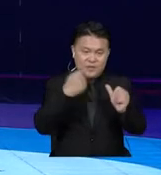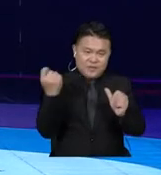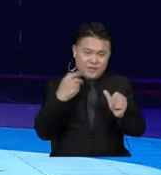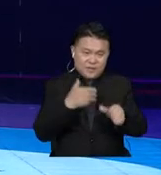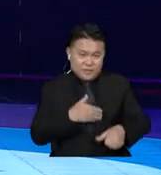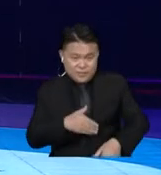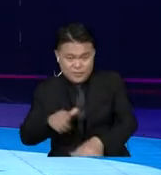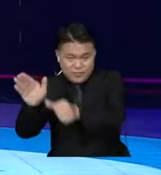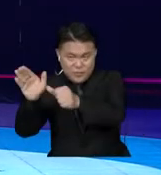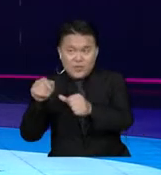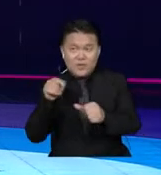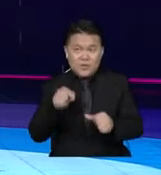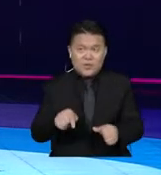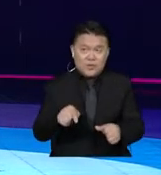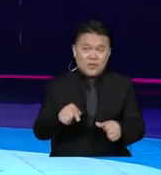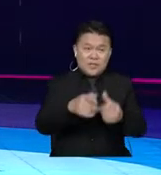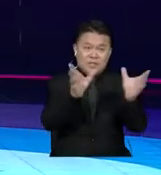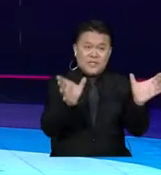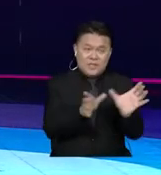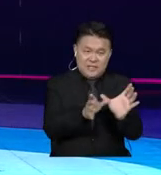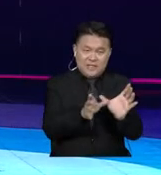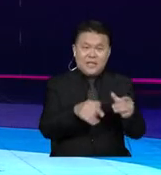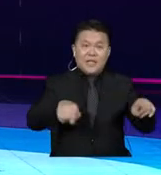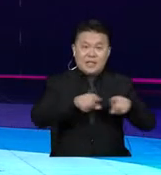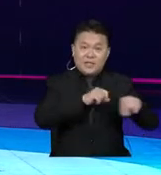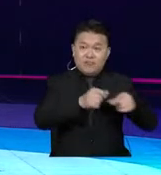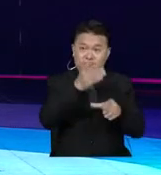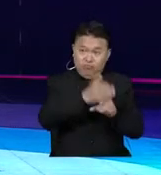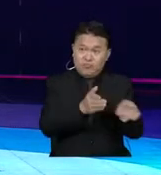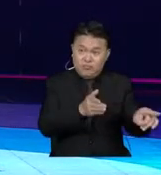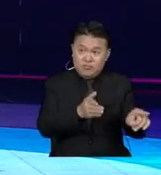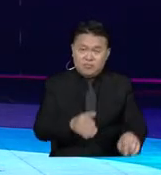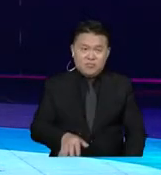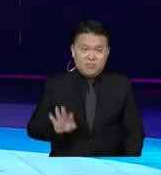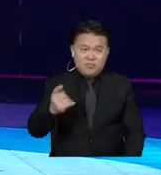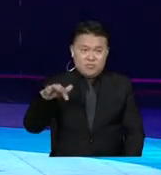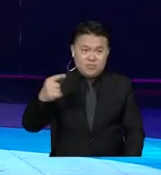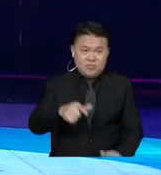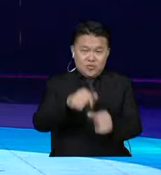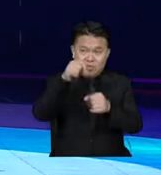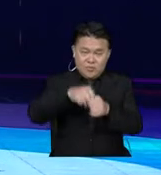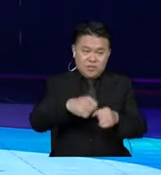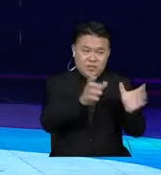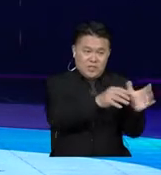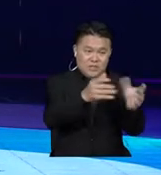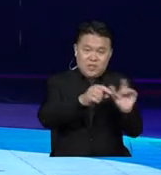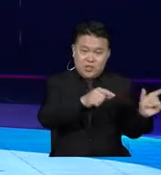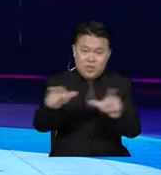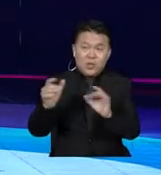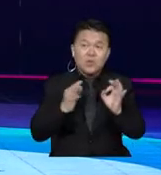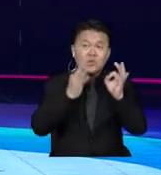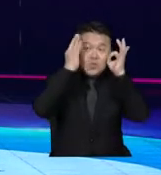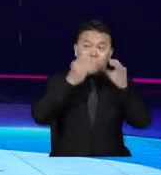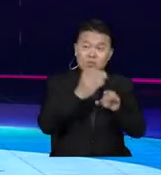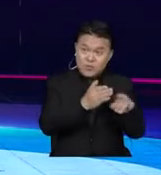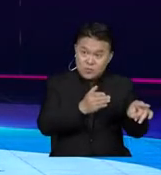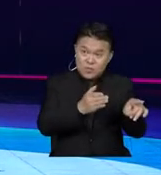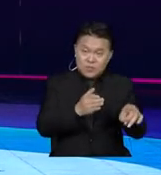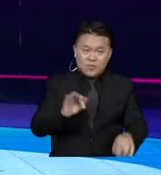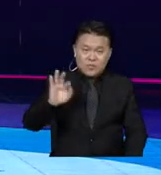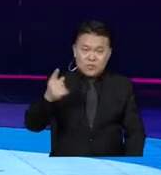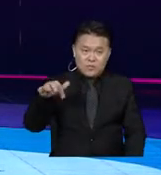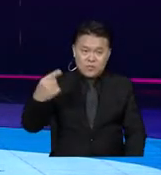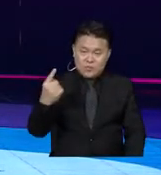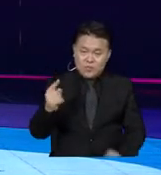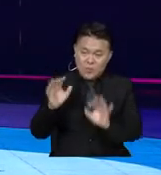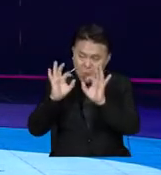So there are people working hard to protect bonobos because they have so much to teach us. If